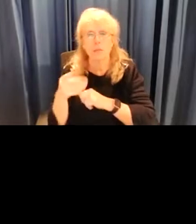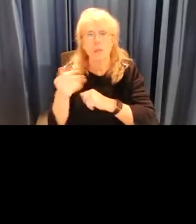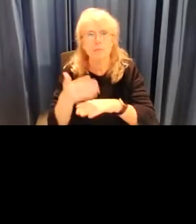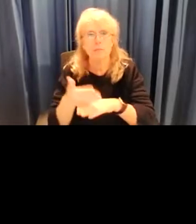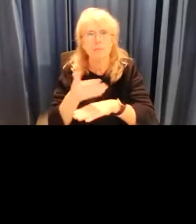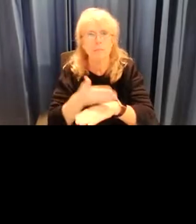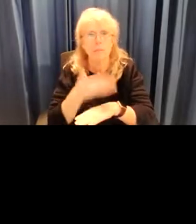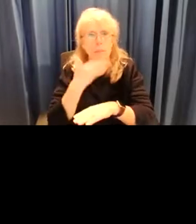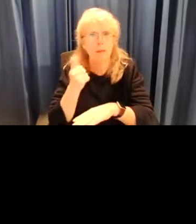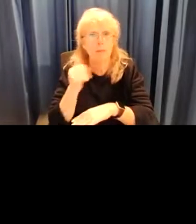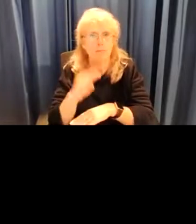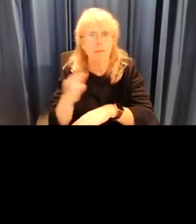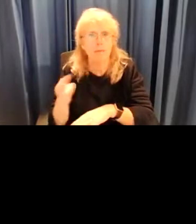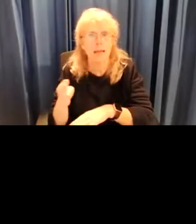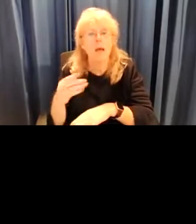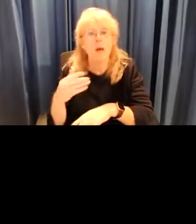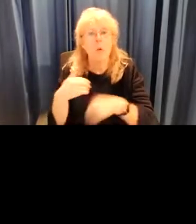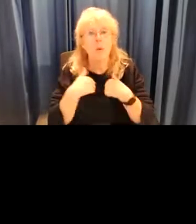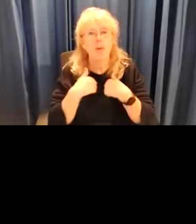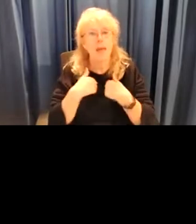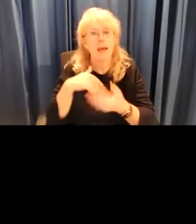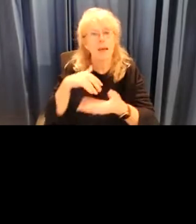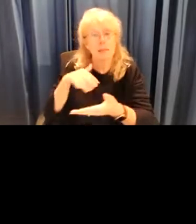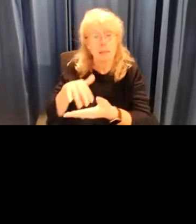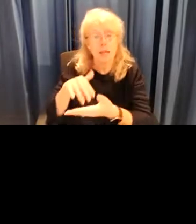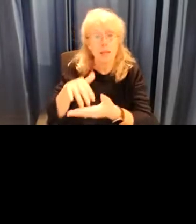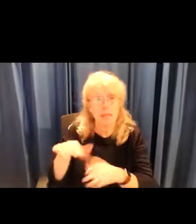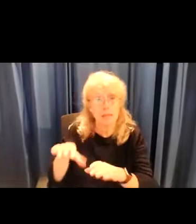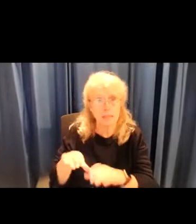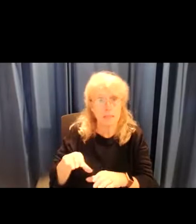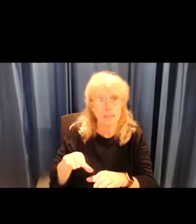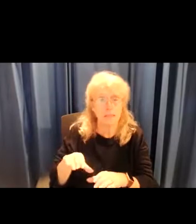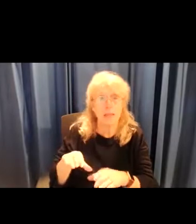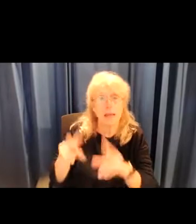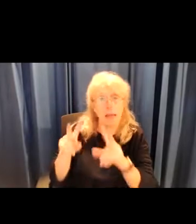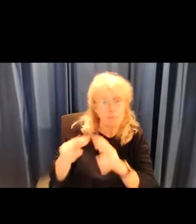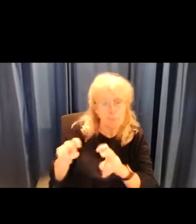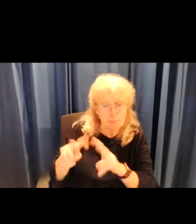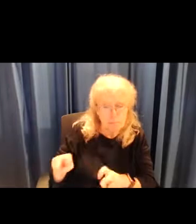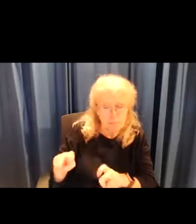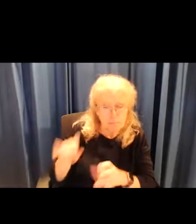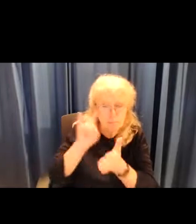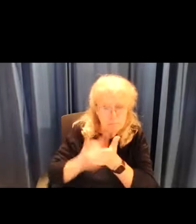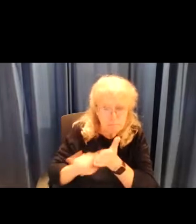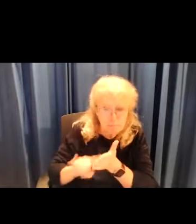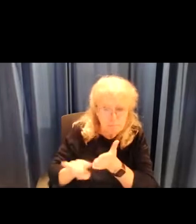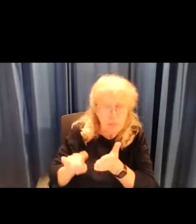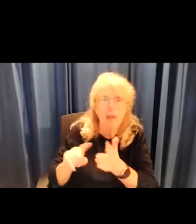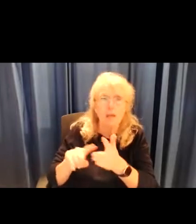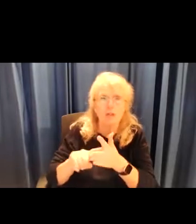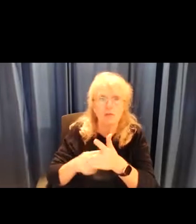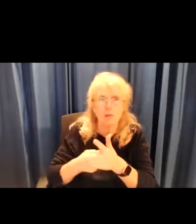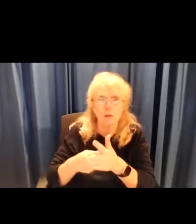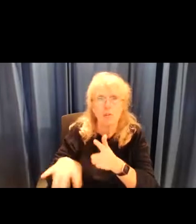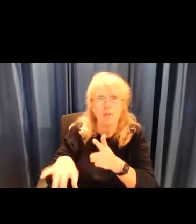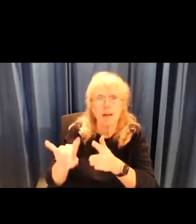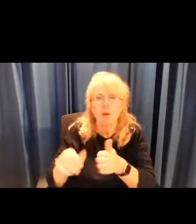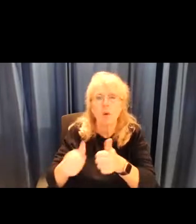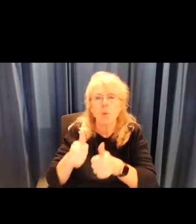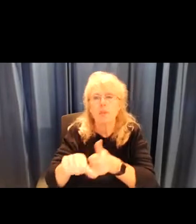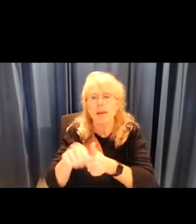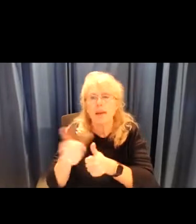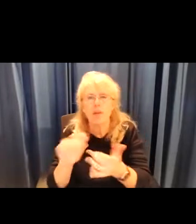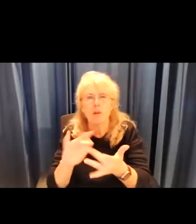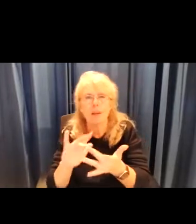a study done. We now are starting to find out what other internet service providers